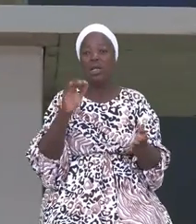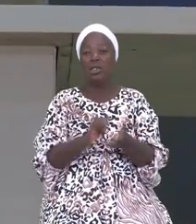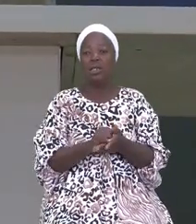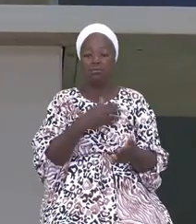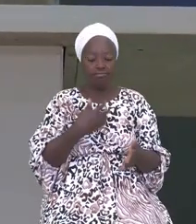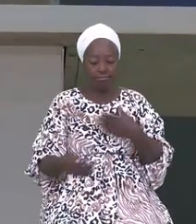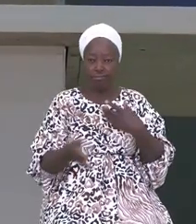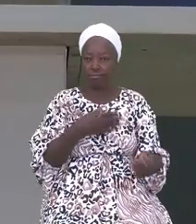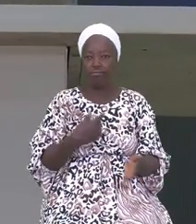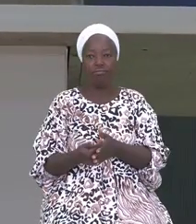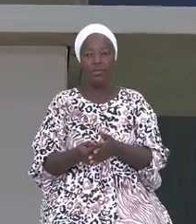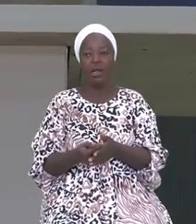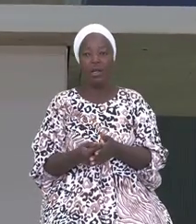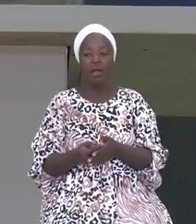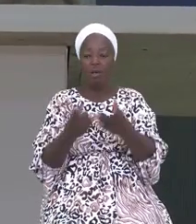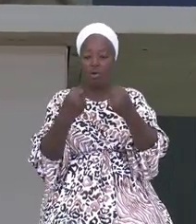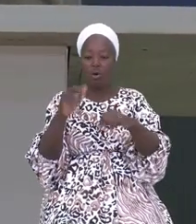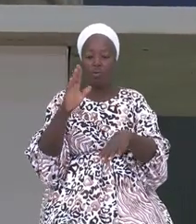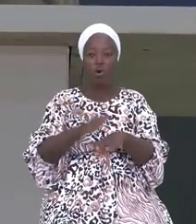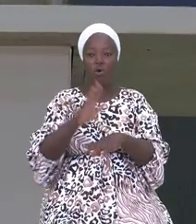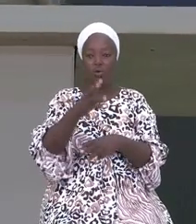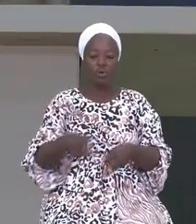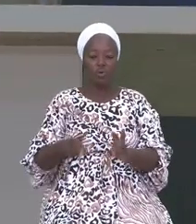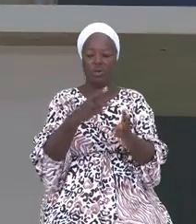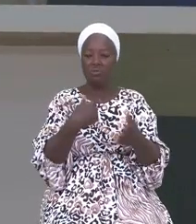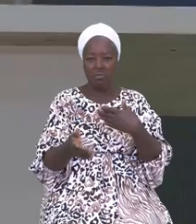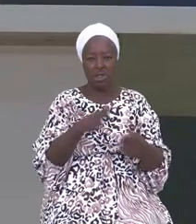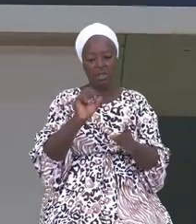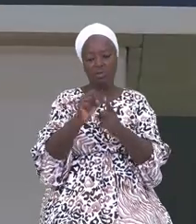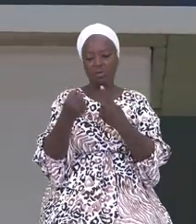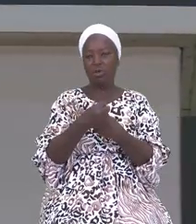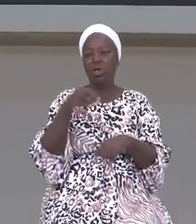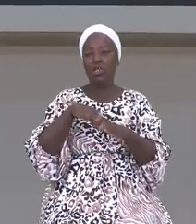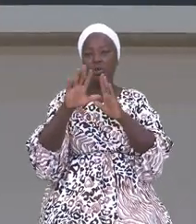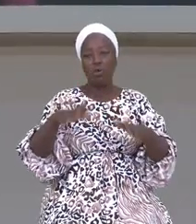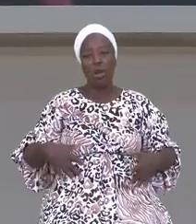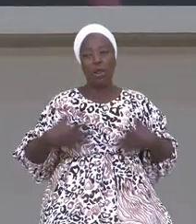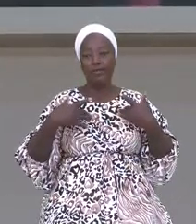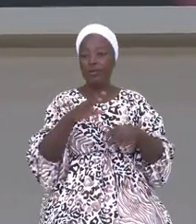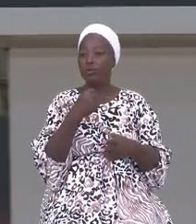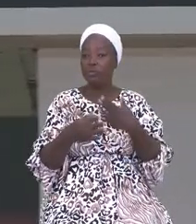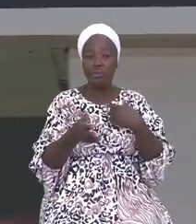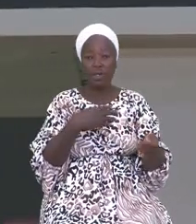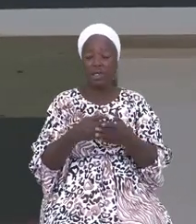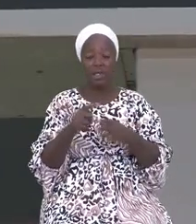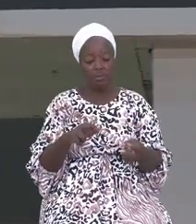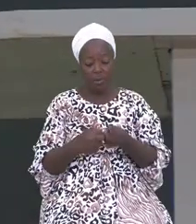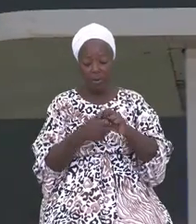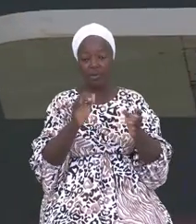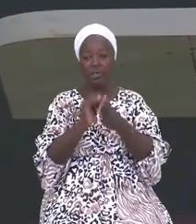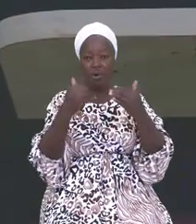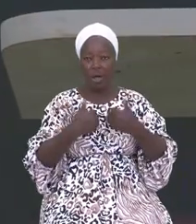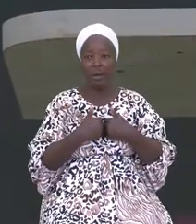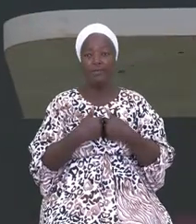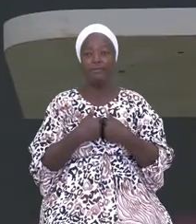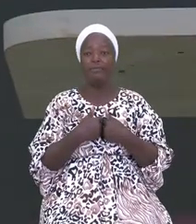whatever pass in your way, and whatever situation in your life, and whatever challenges you